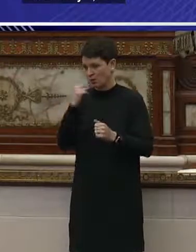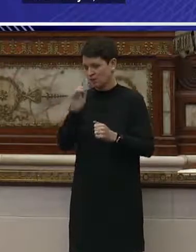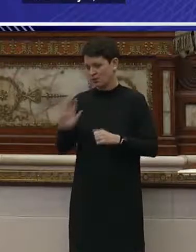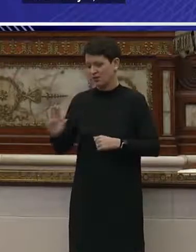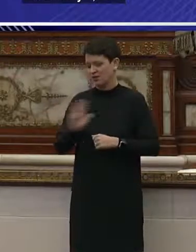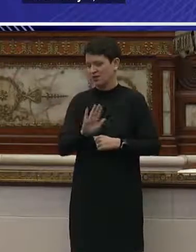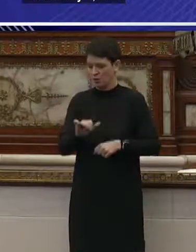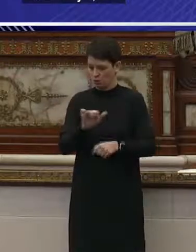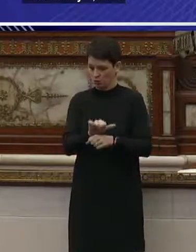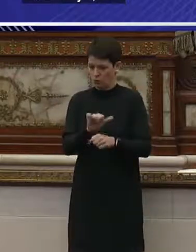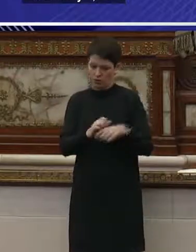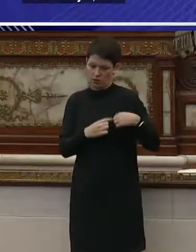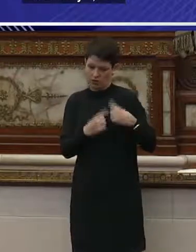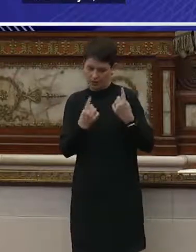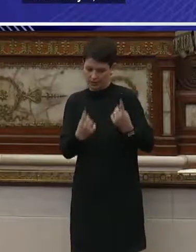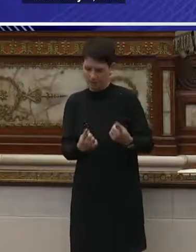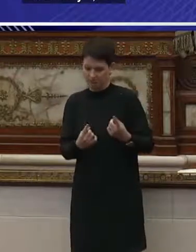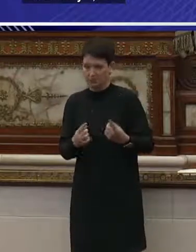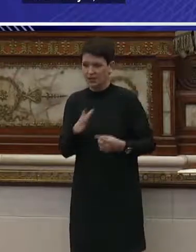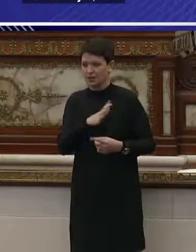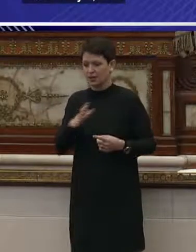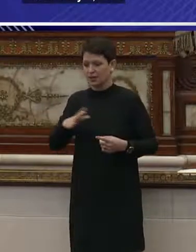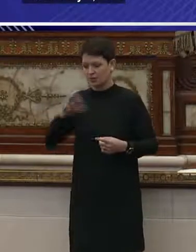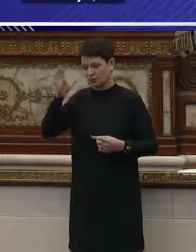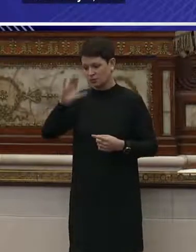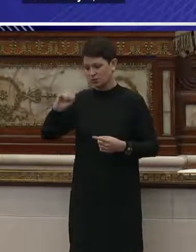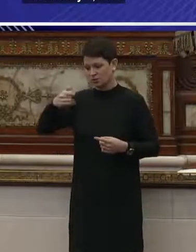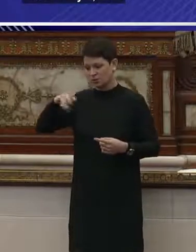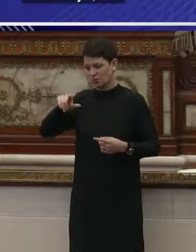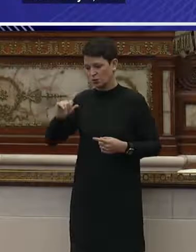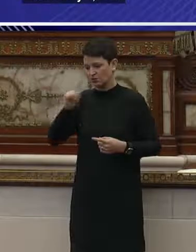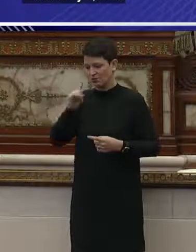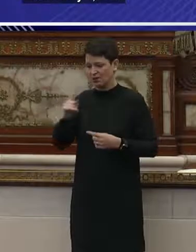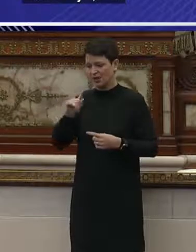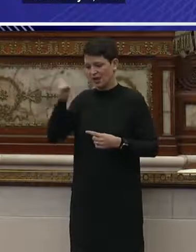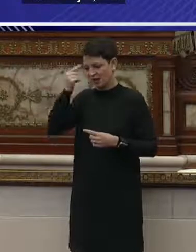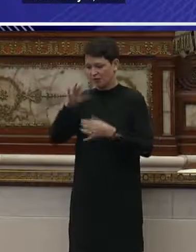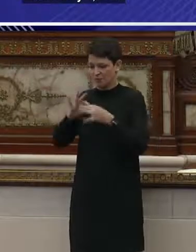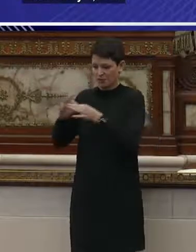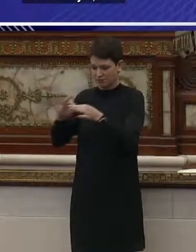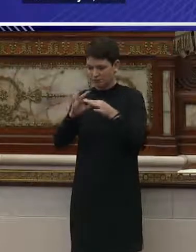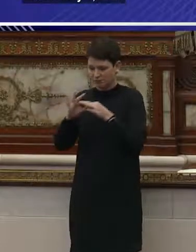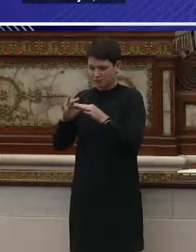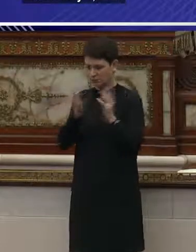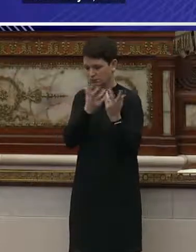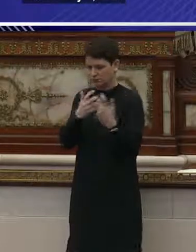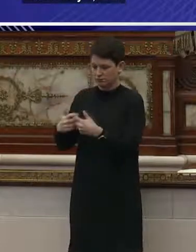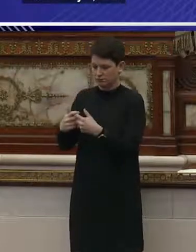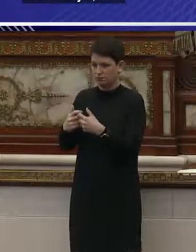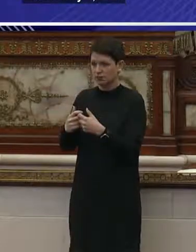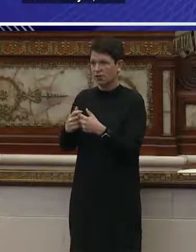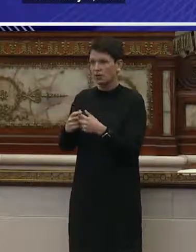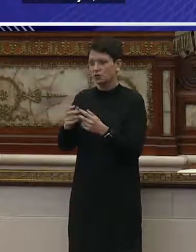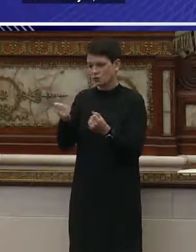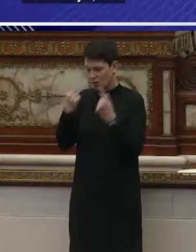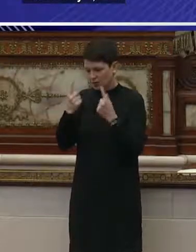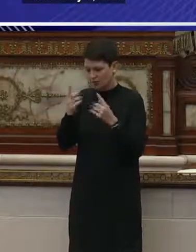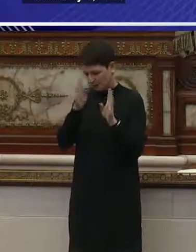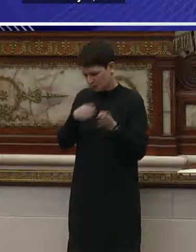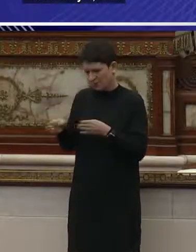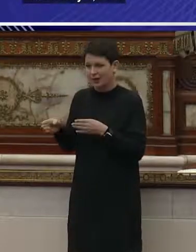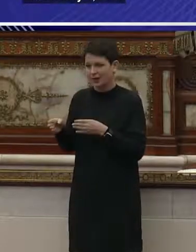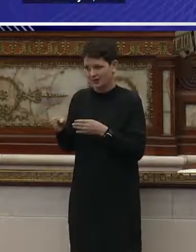their due diligence, and Councilman Squilla for that intergovernmental sort of cooperation, understanding, and